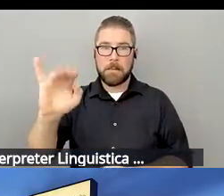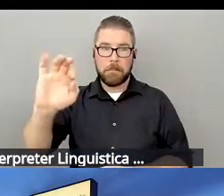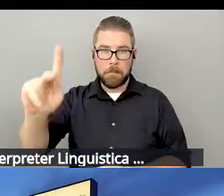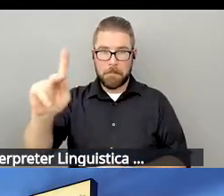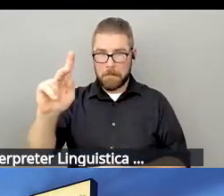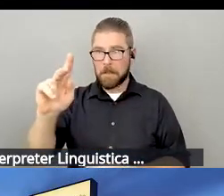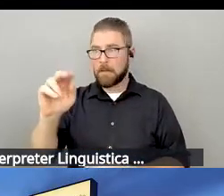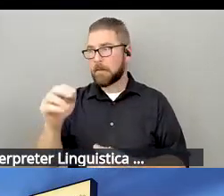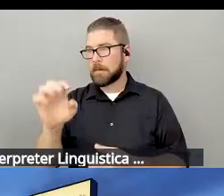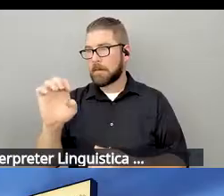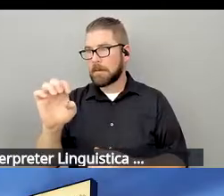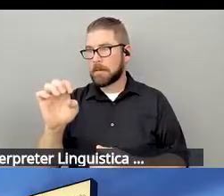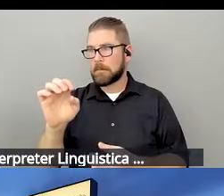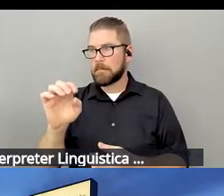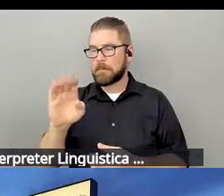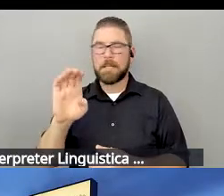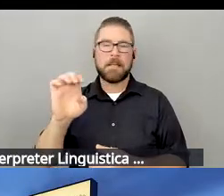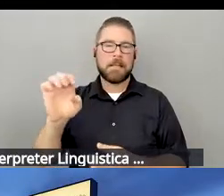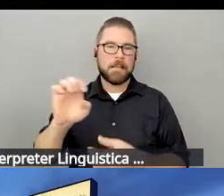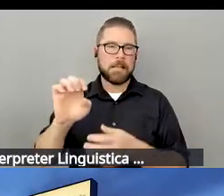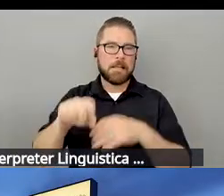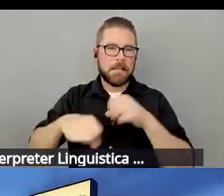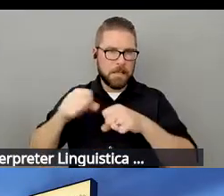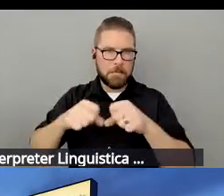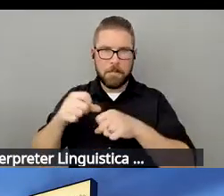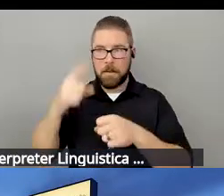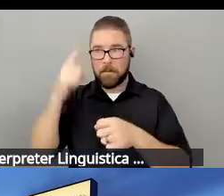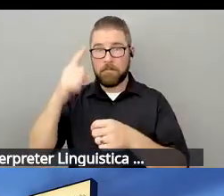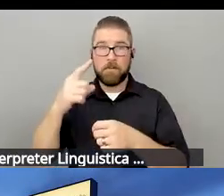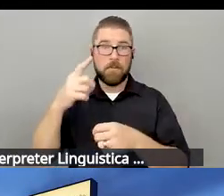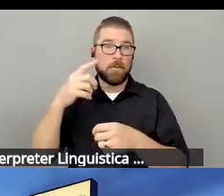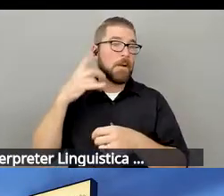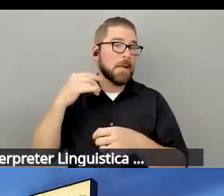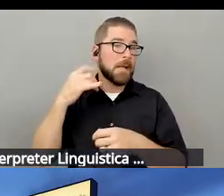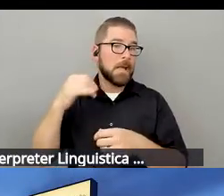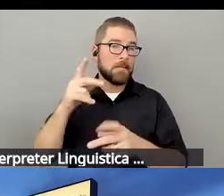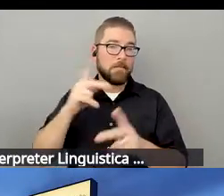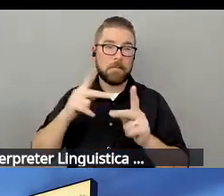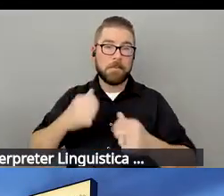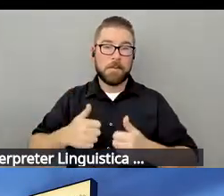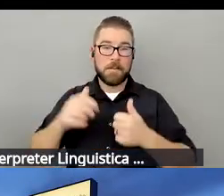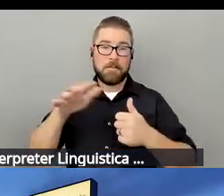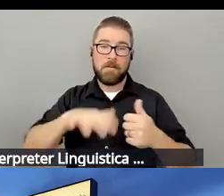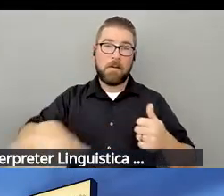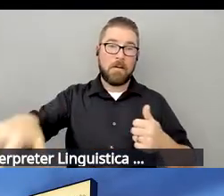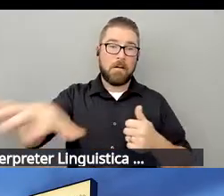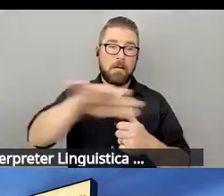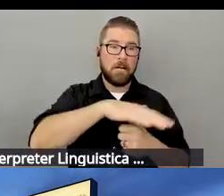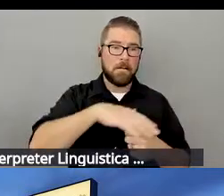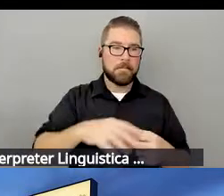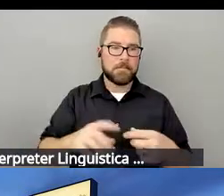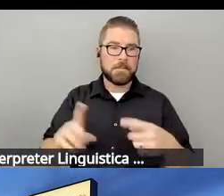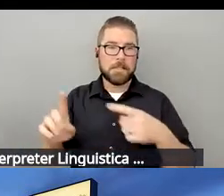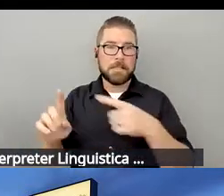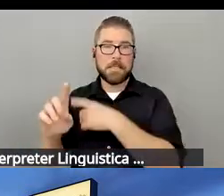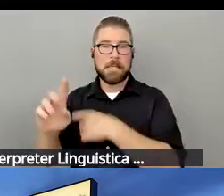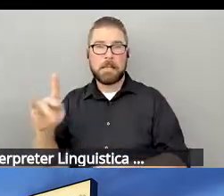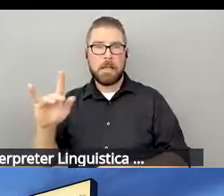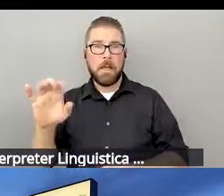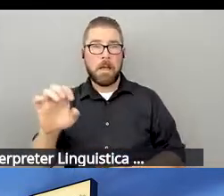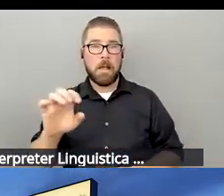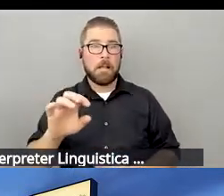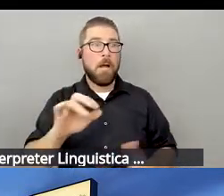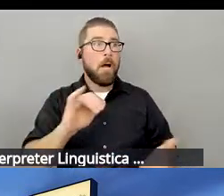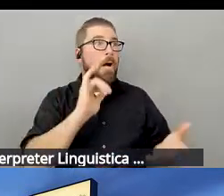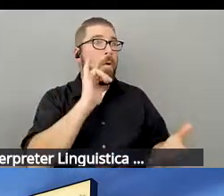generally to residents throughout all of California. You whoopsie daisy. Sorry, everybody. I said a whole bunch of stuff